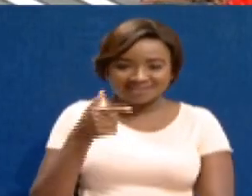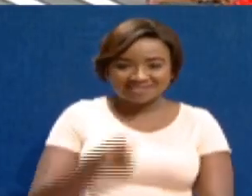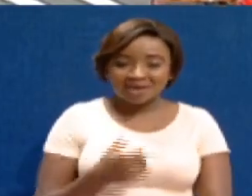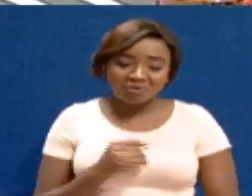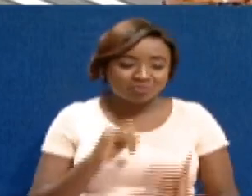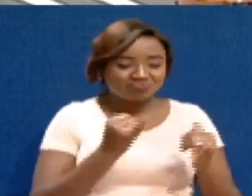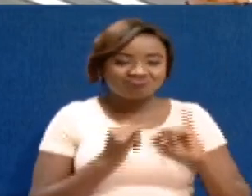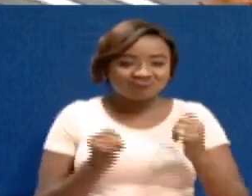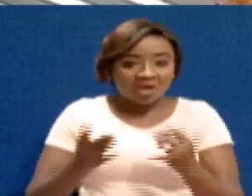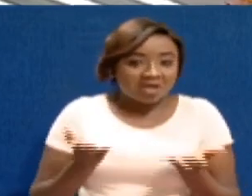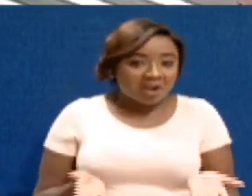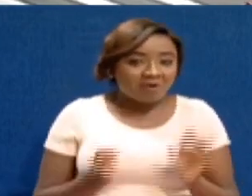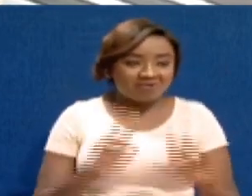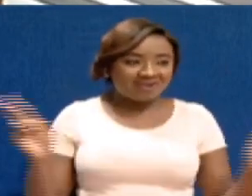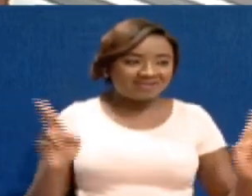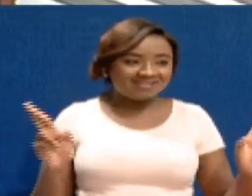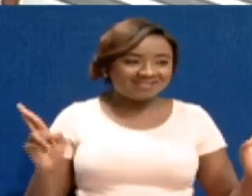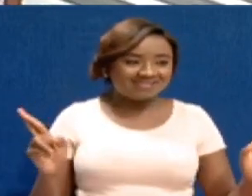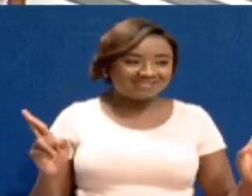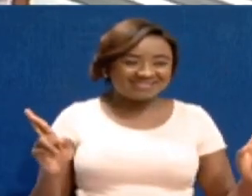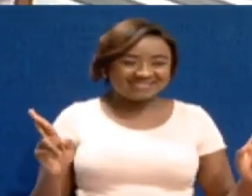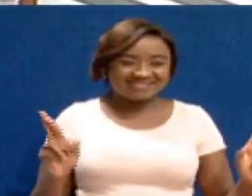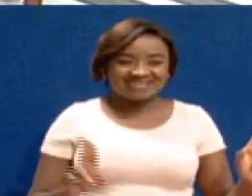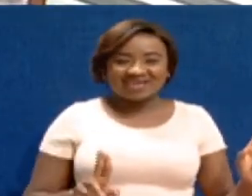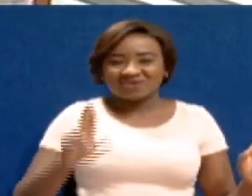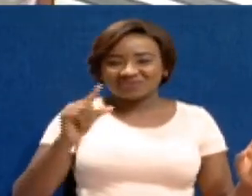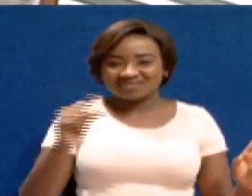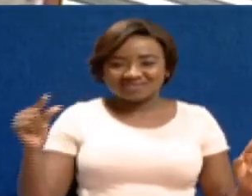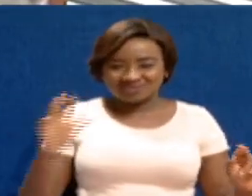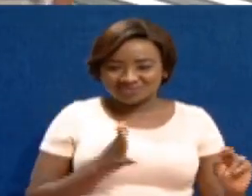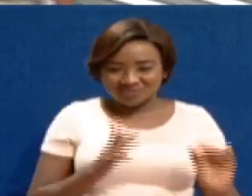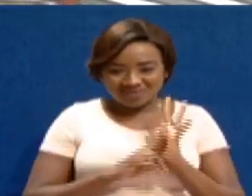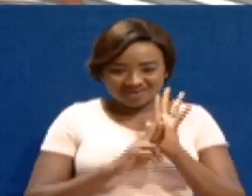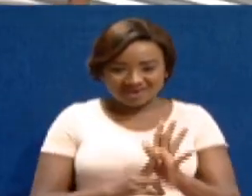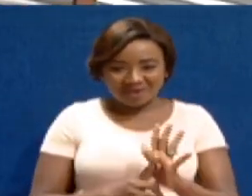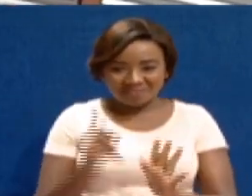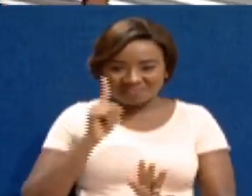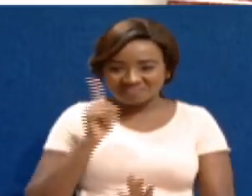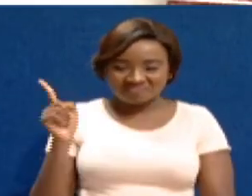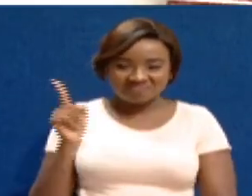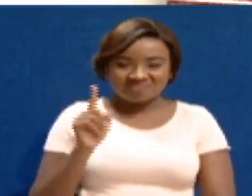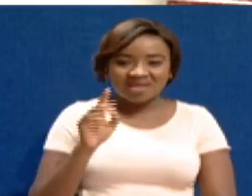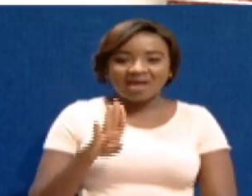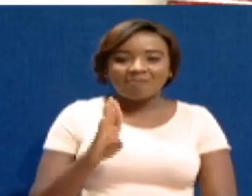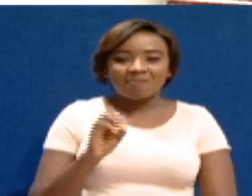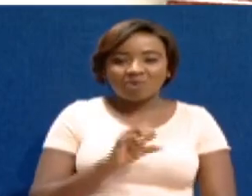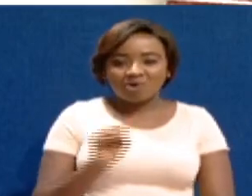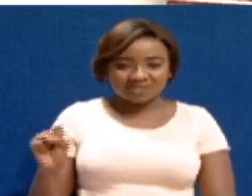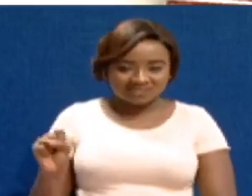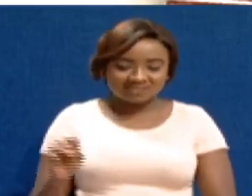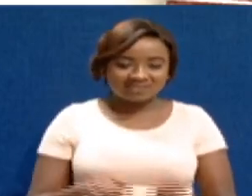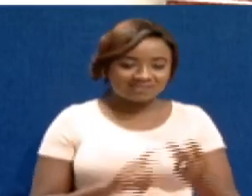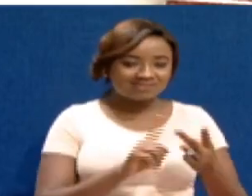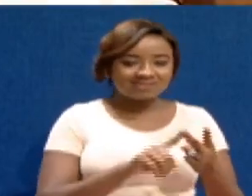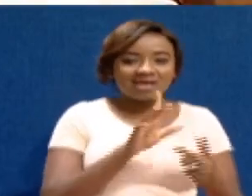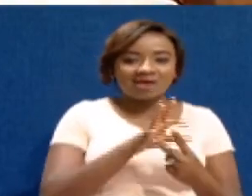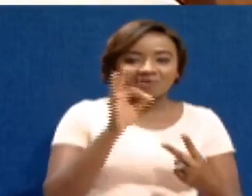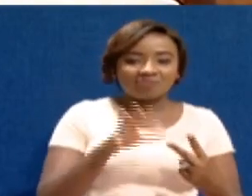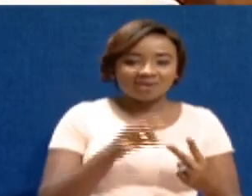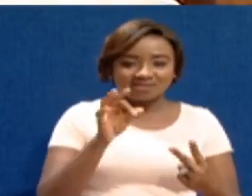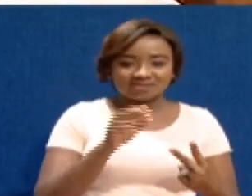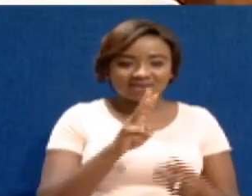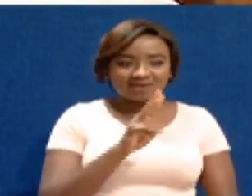here. Uasin Gishu Women Rep. Gladys, the boss lady, is in the house. And nominated Member of Parliament, Jennifer Shamalla. Ladies, thank you so much for your